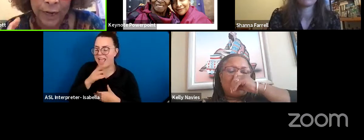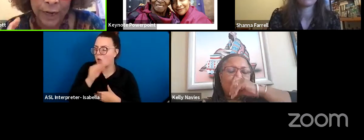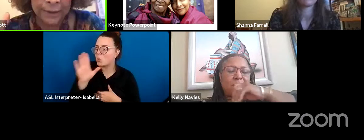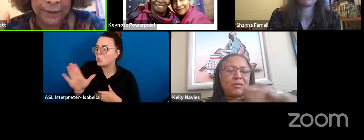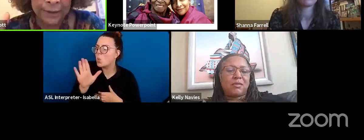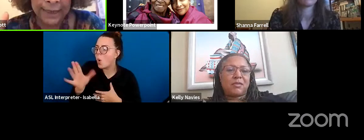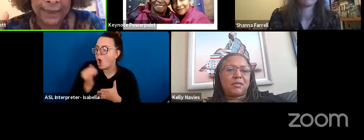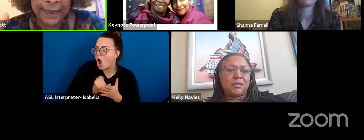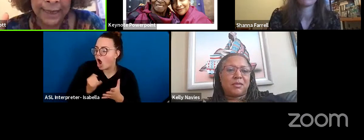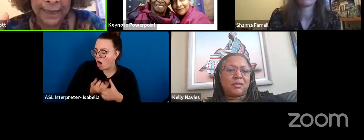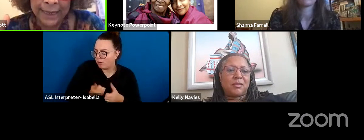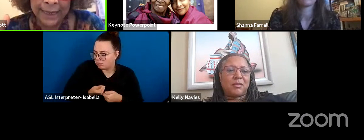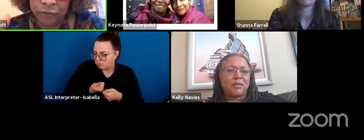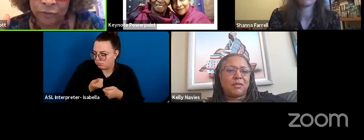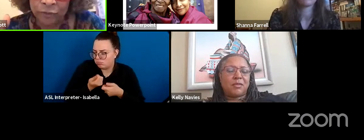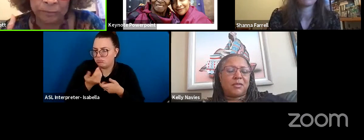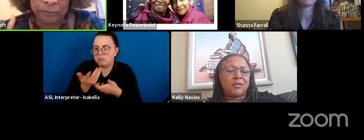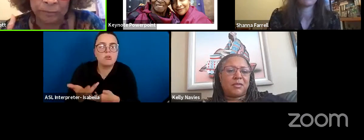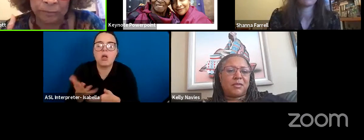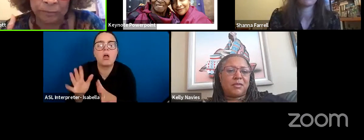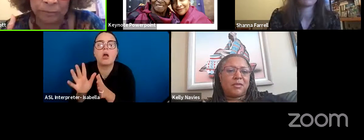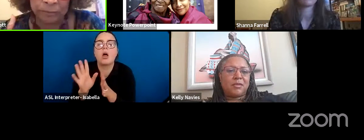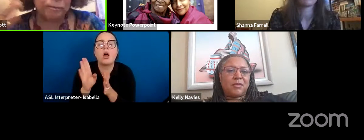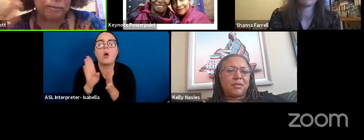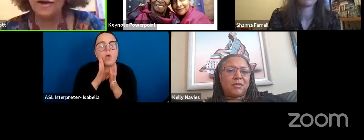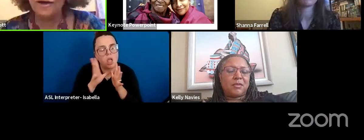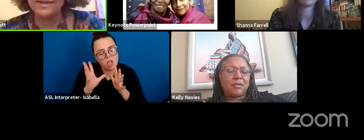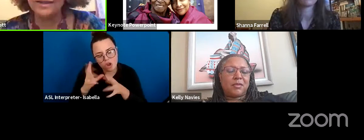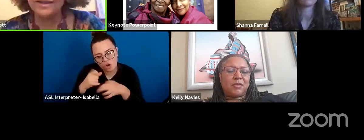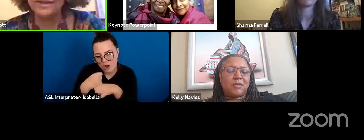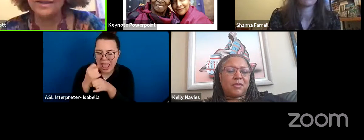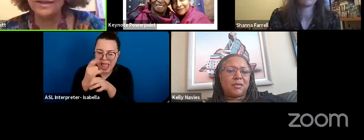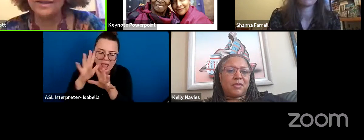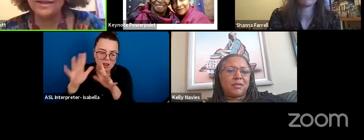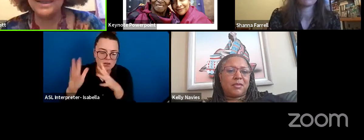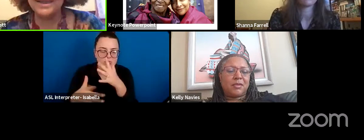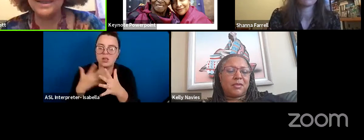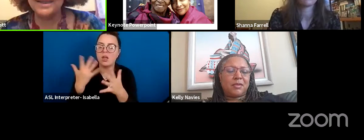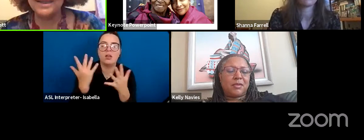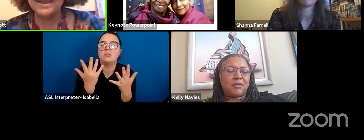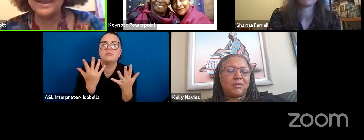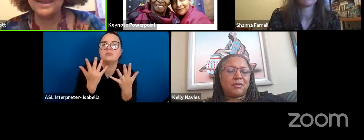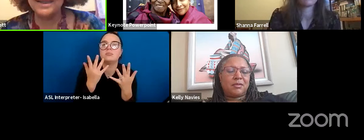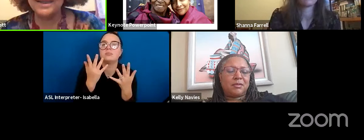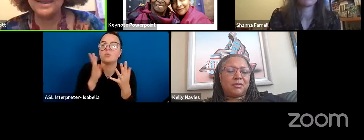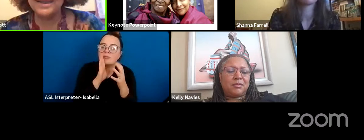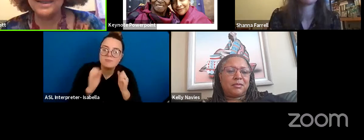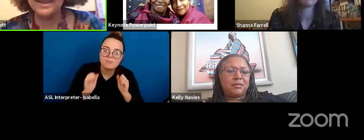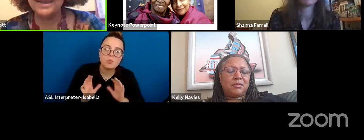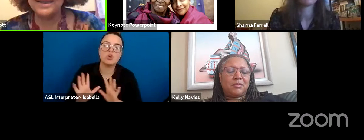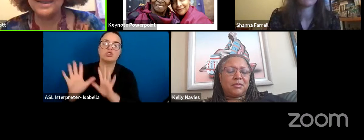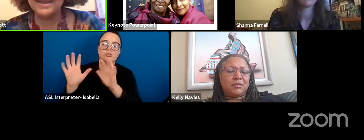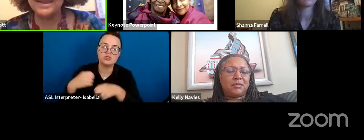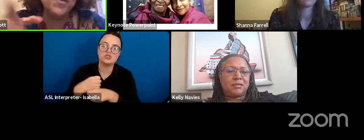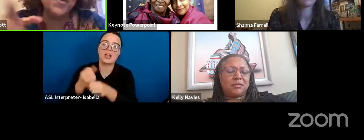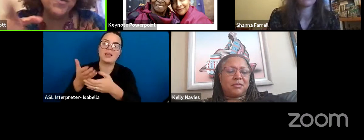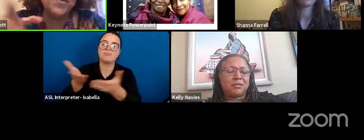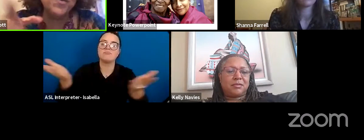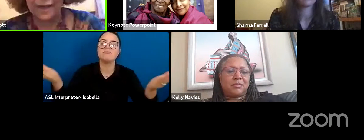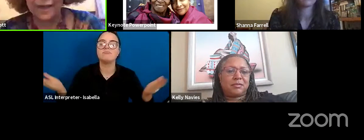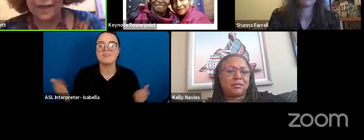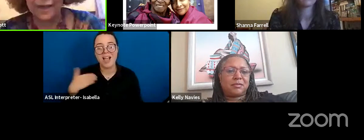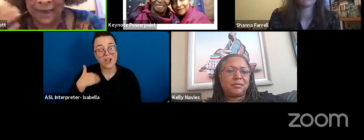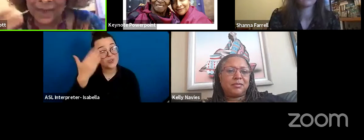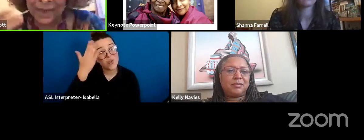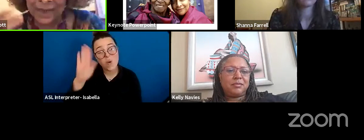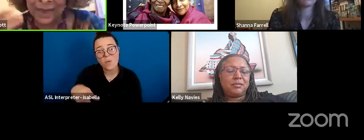explore, and it will just push it out in the ethos. I know, and I know what